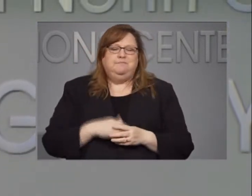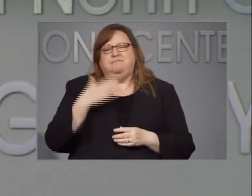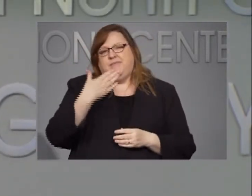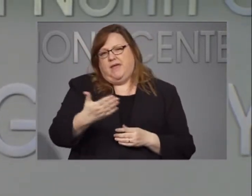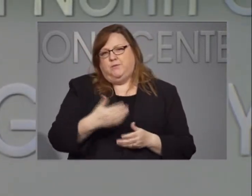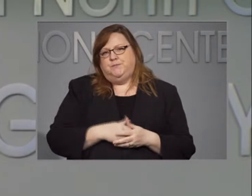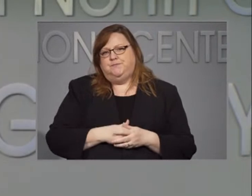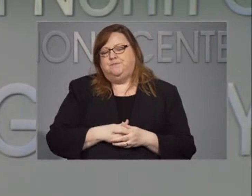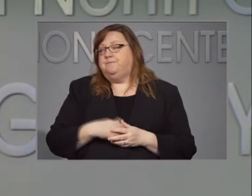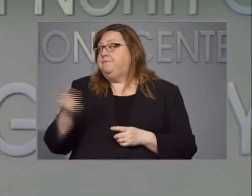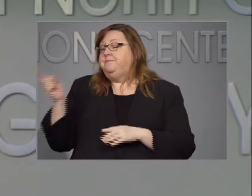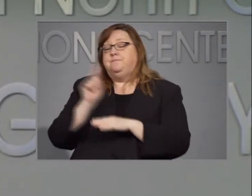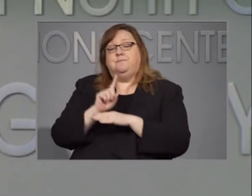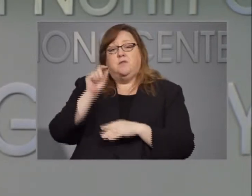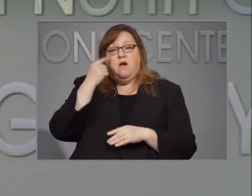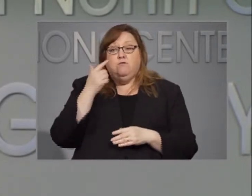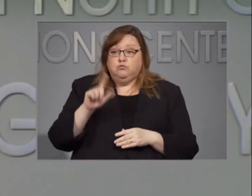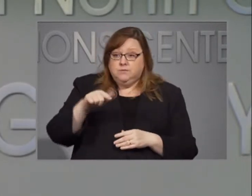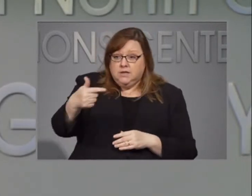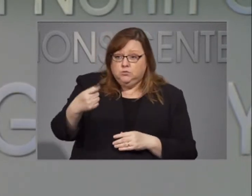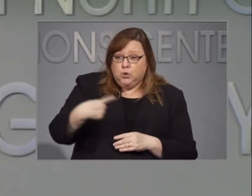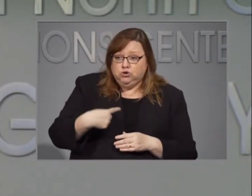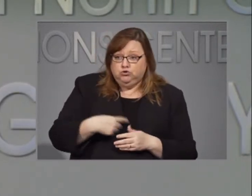Thank you. Next question, please.